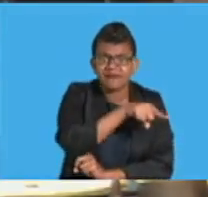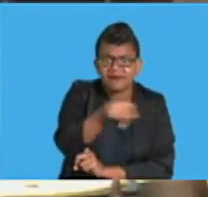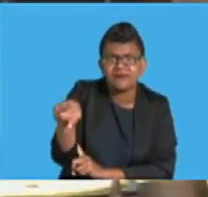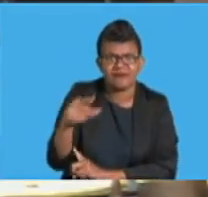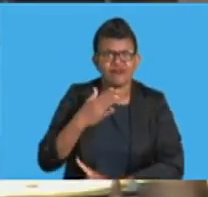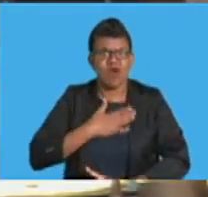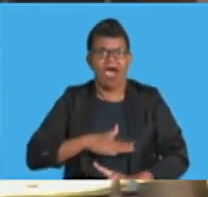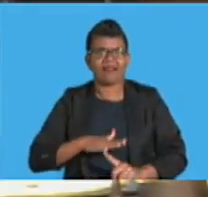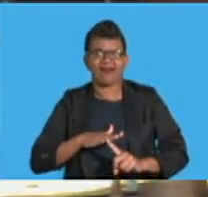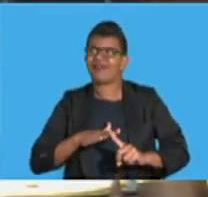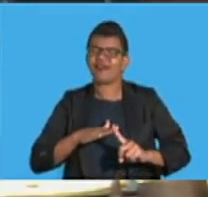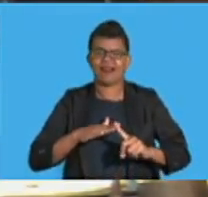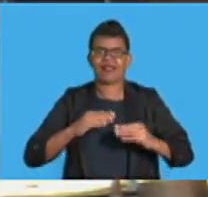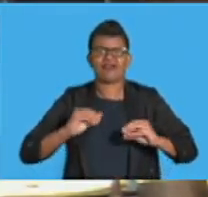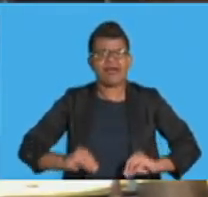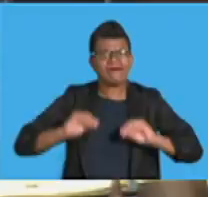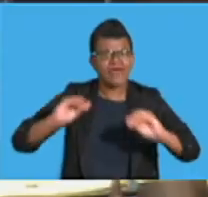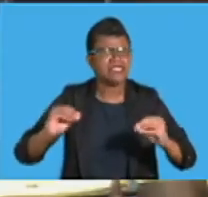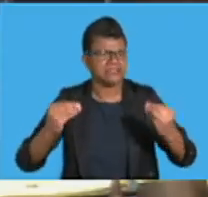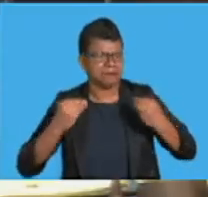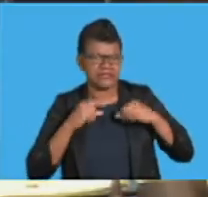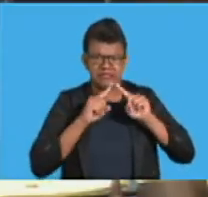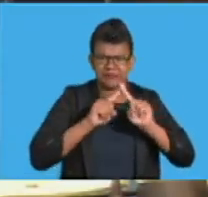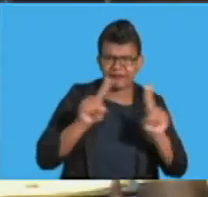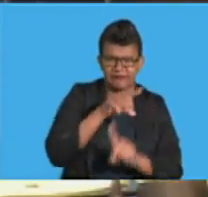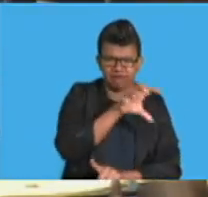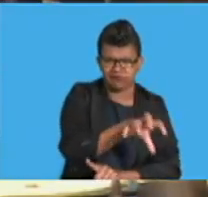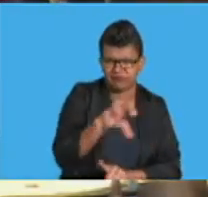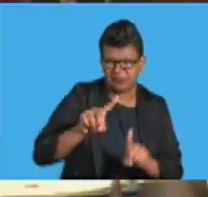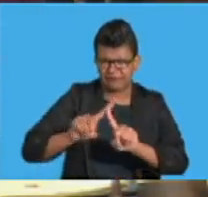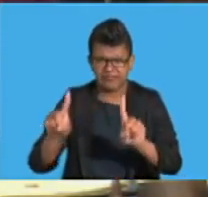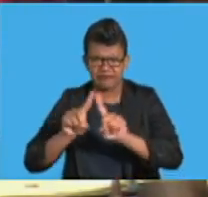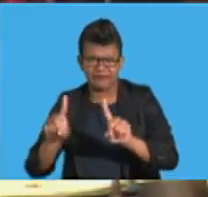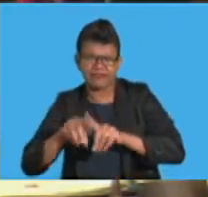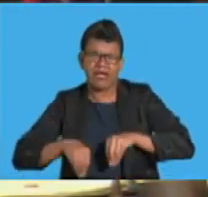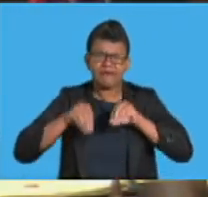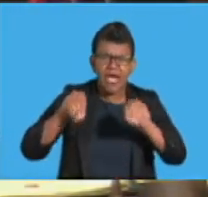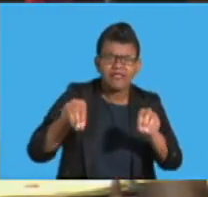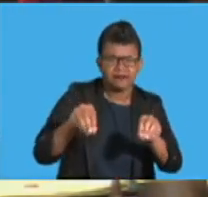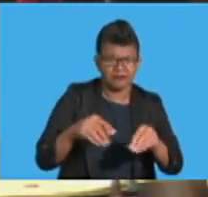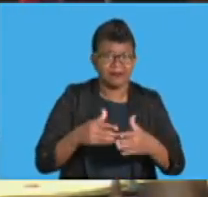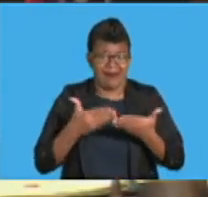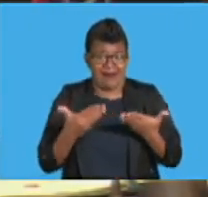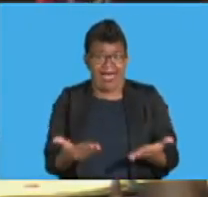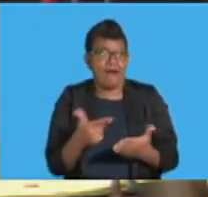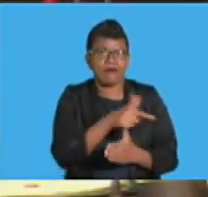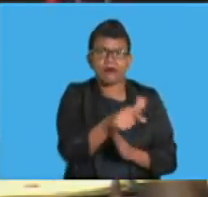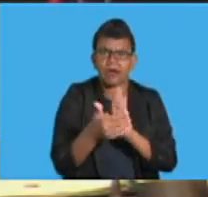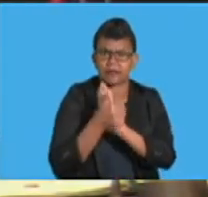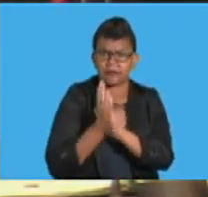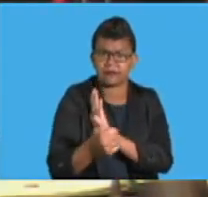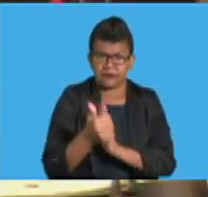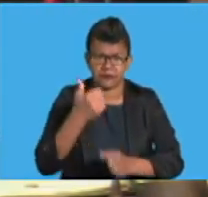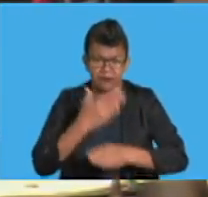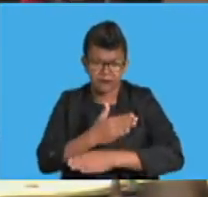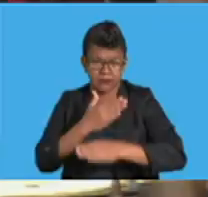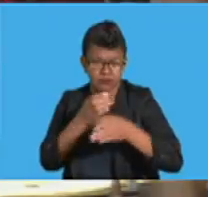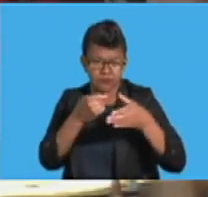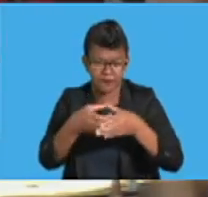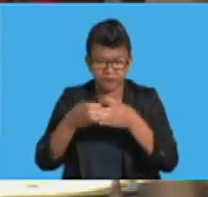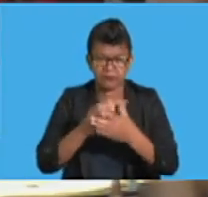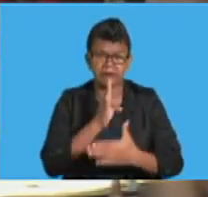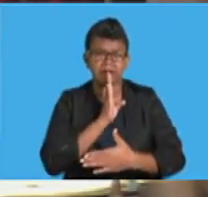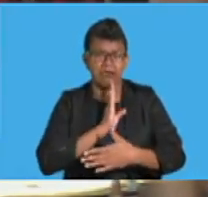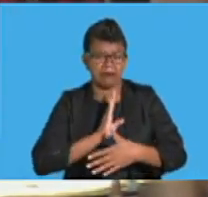progress. For this, Madam Speaker, a key ingredient is availability of skilled workforce. Sadly, it is no secret that we